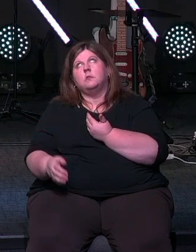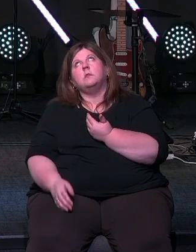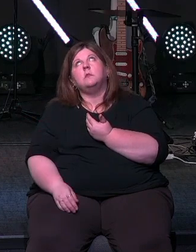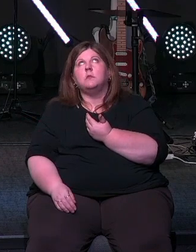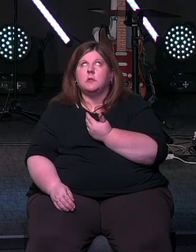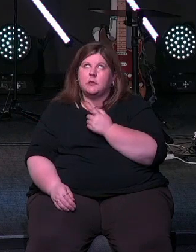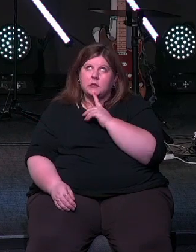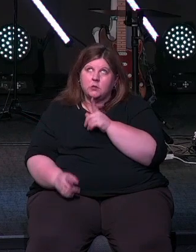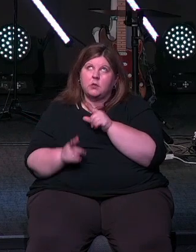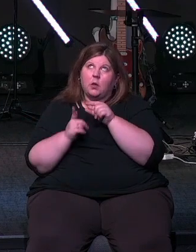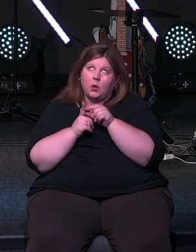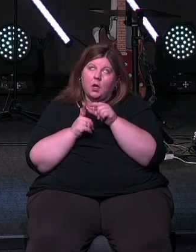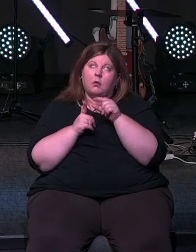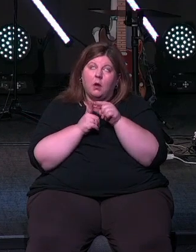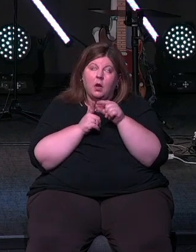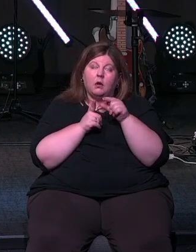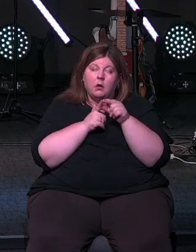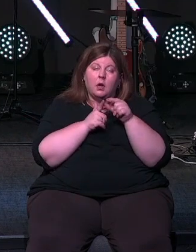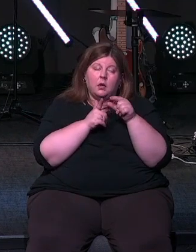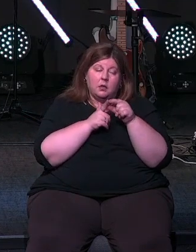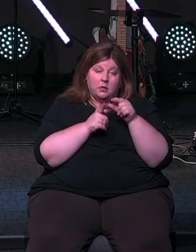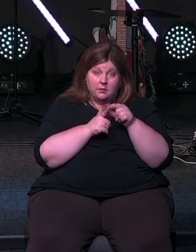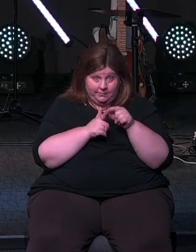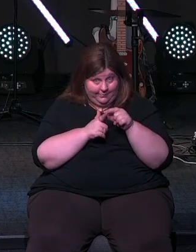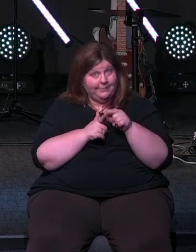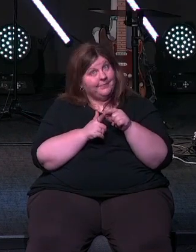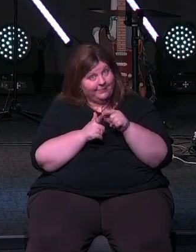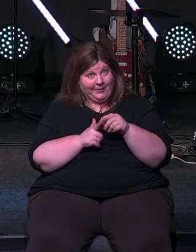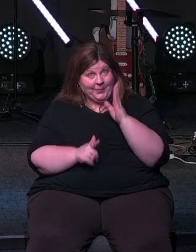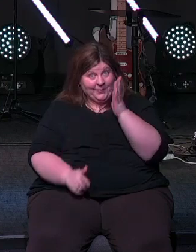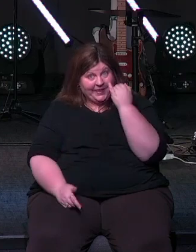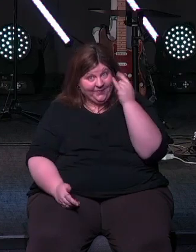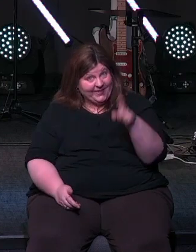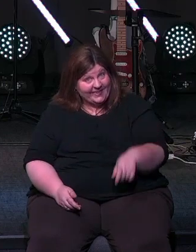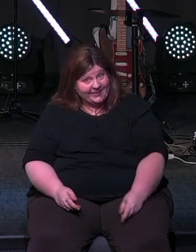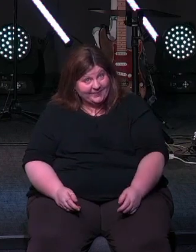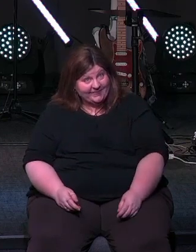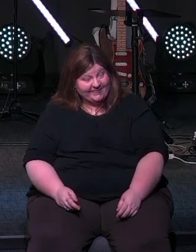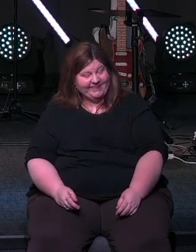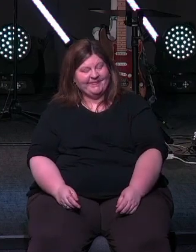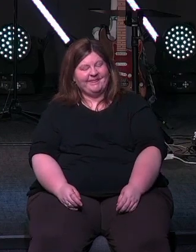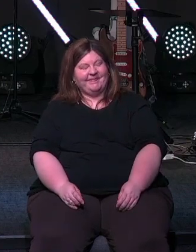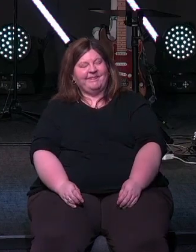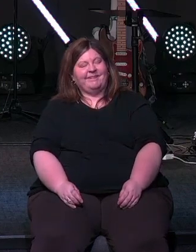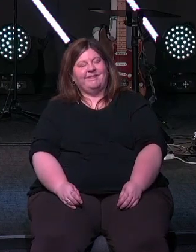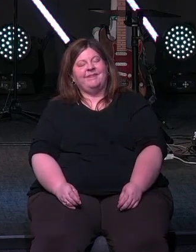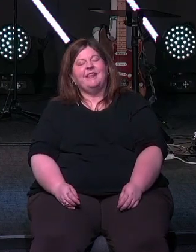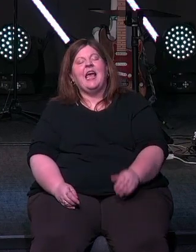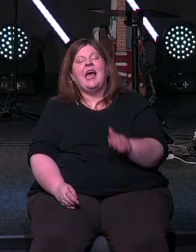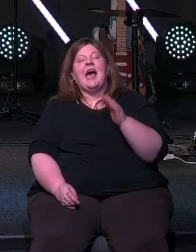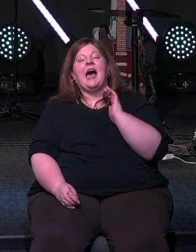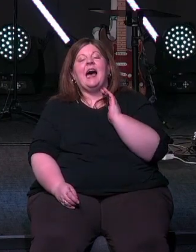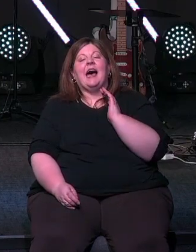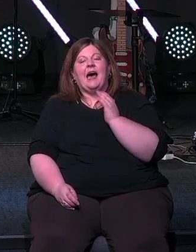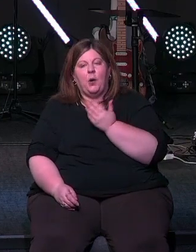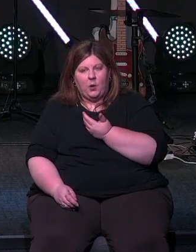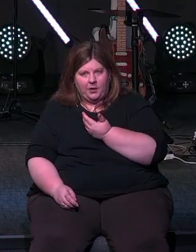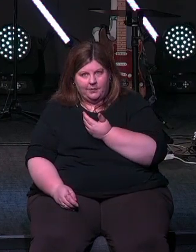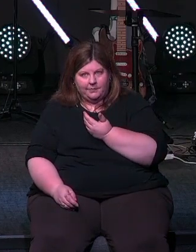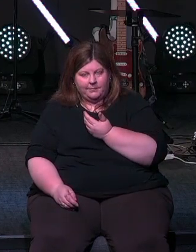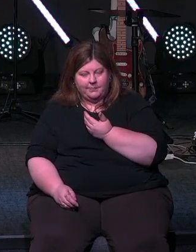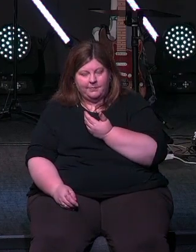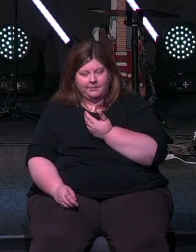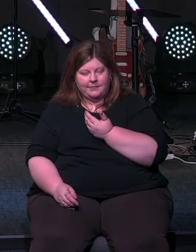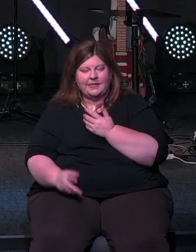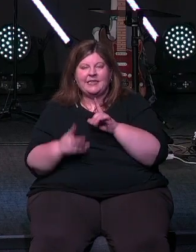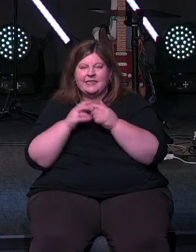seriously, are we gonna go word by word by word?" We will if we need to. our